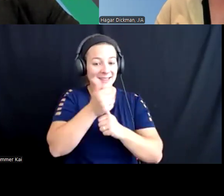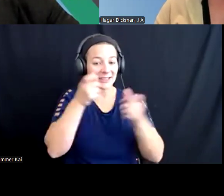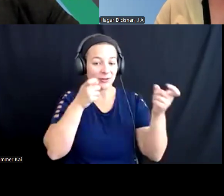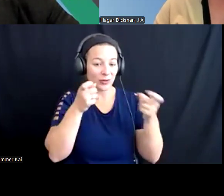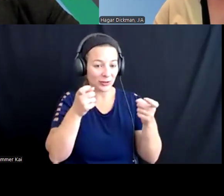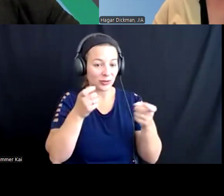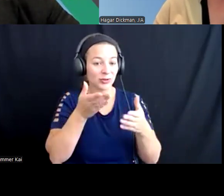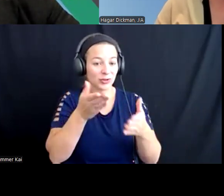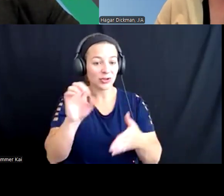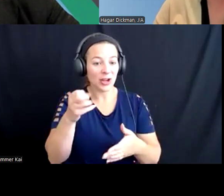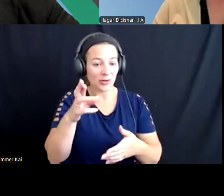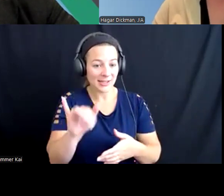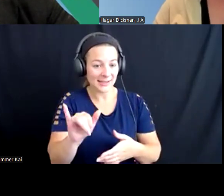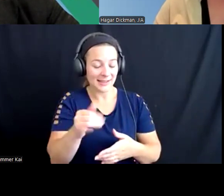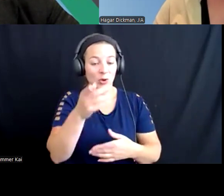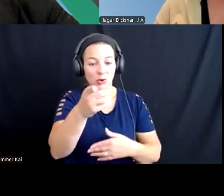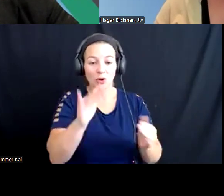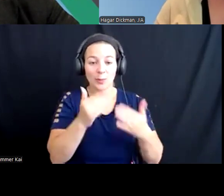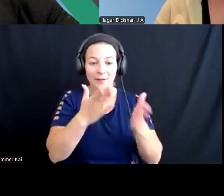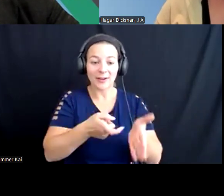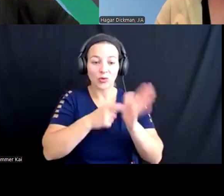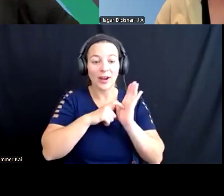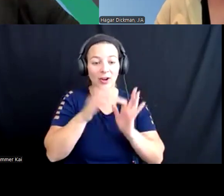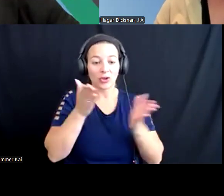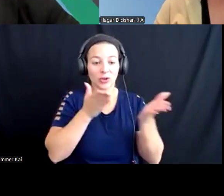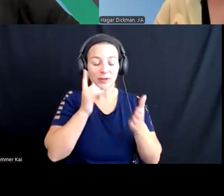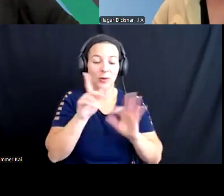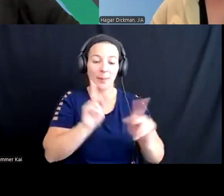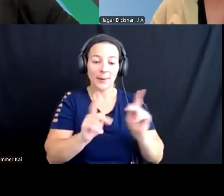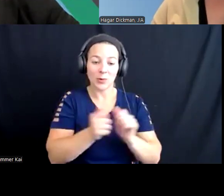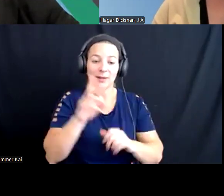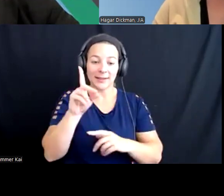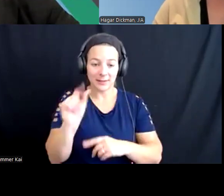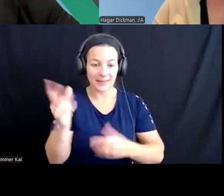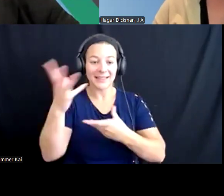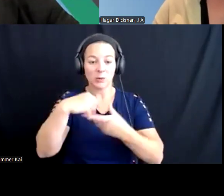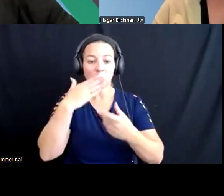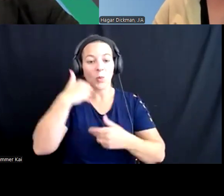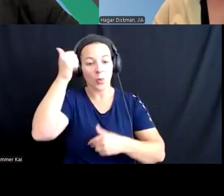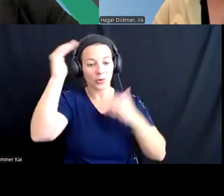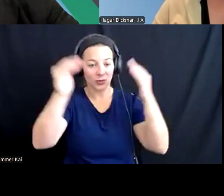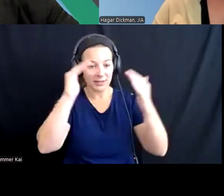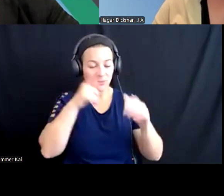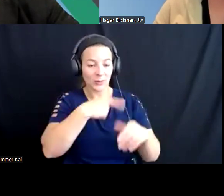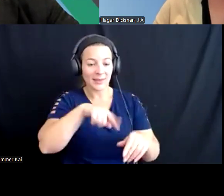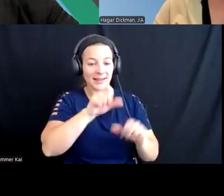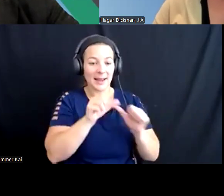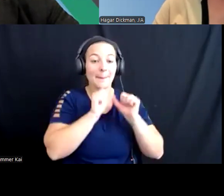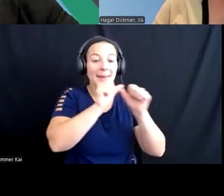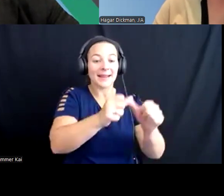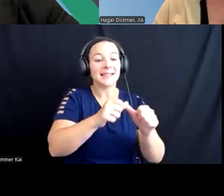you provide critical services that help people with disabilities, including older adults, maintain and achieve independence